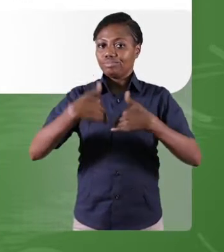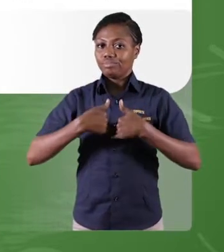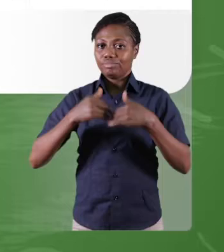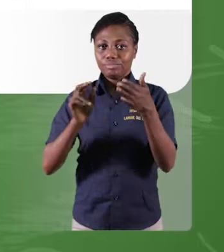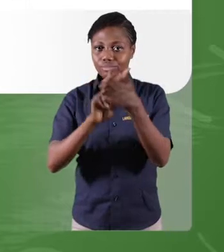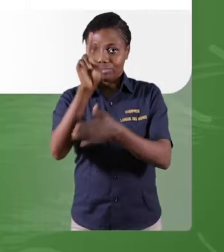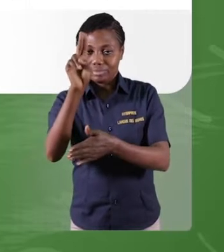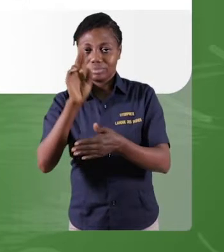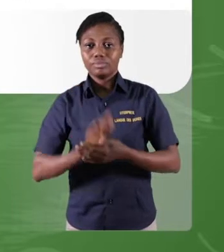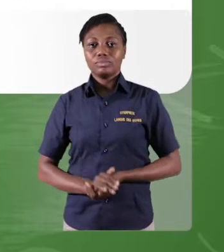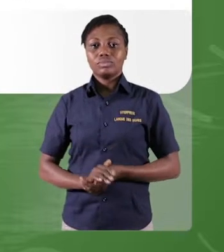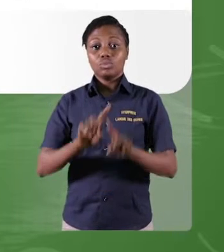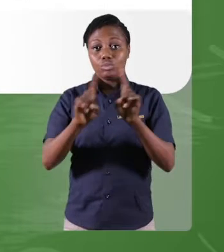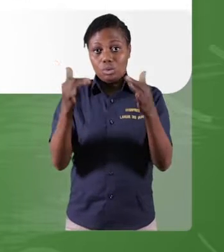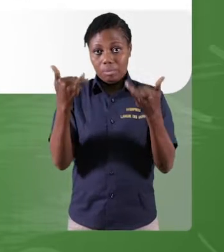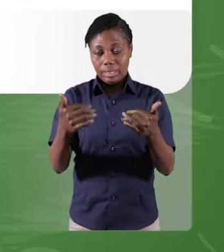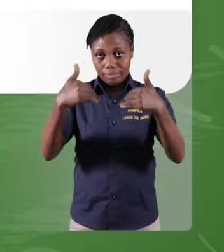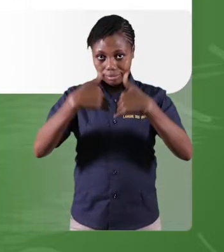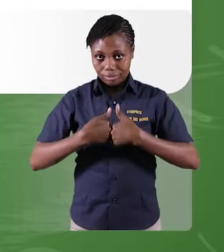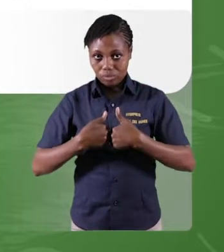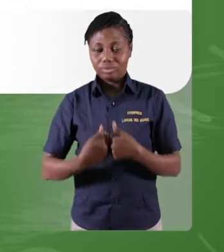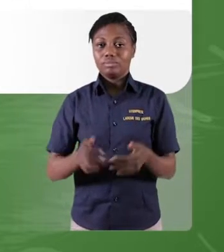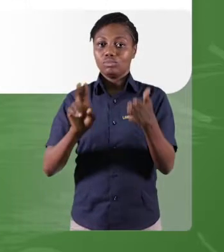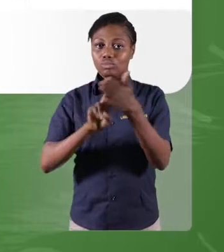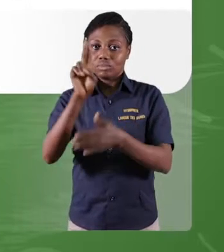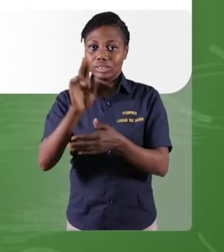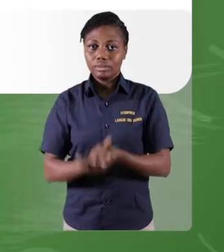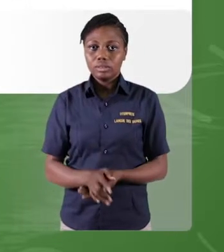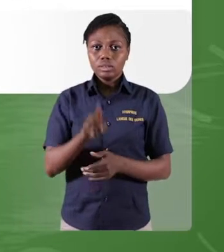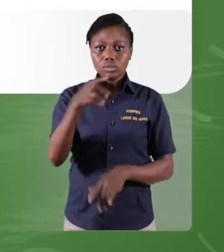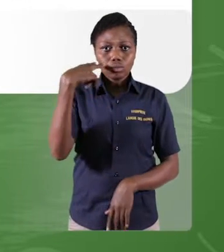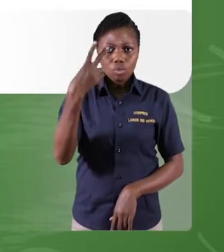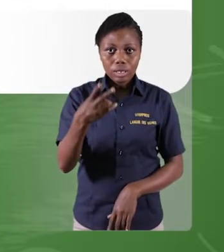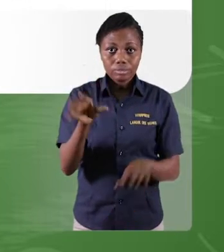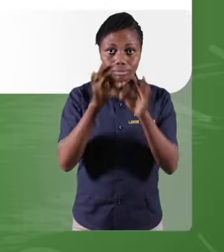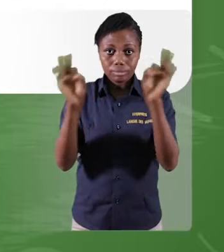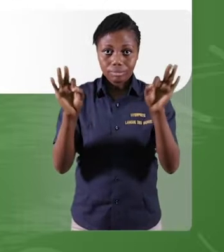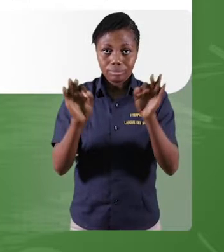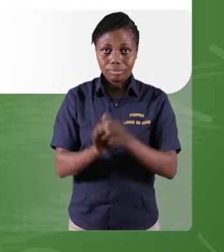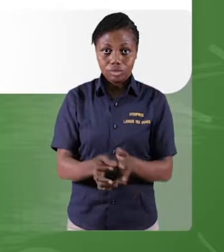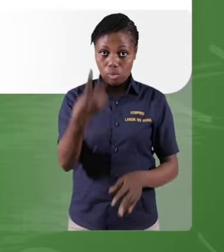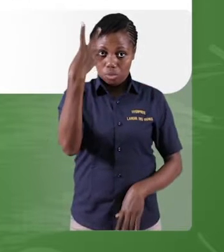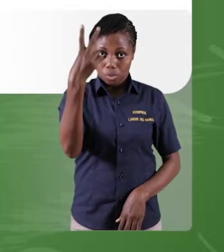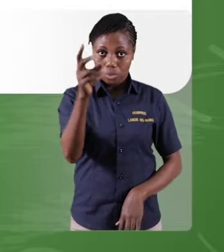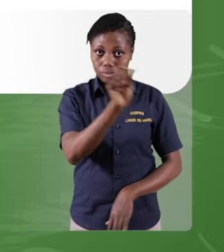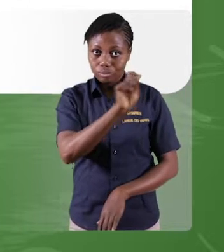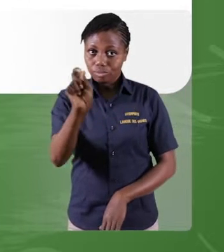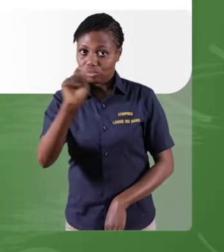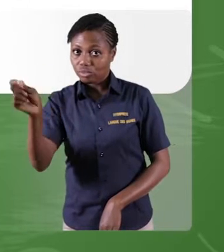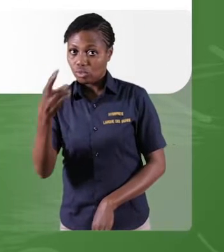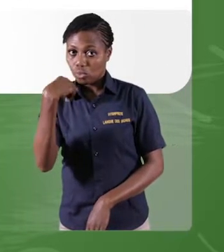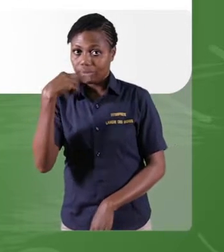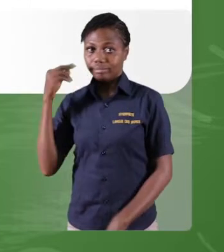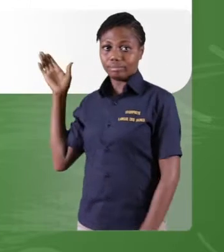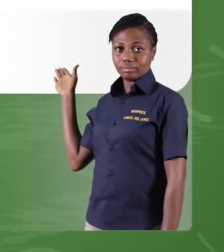university. Or we can say Korogo didn't used to have a university, but there is one